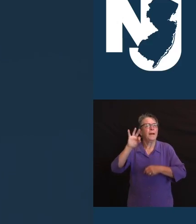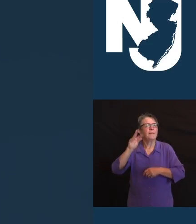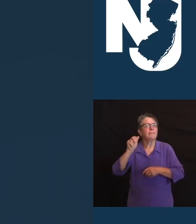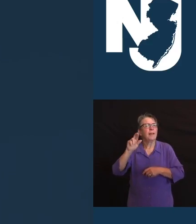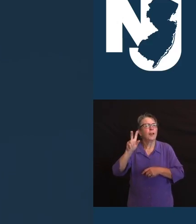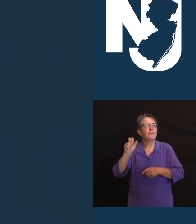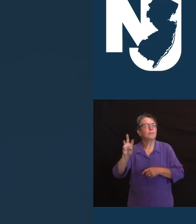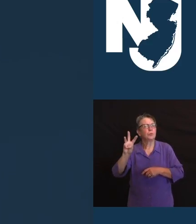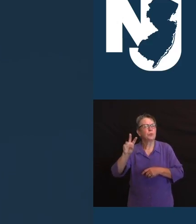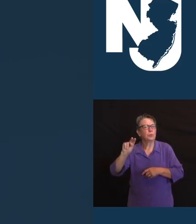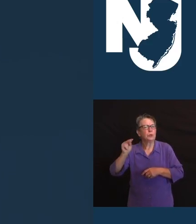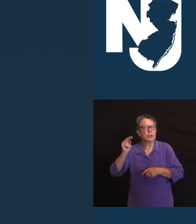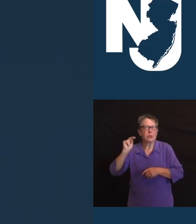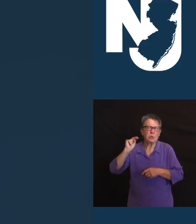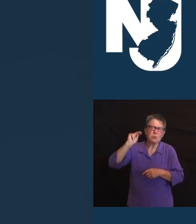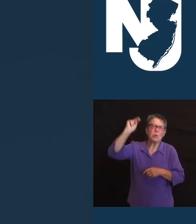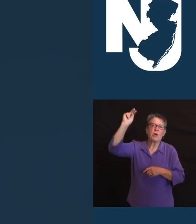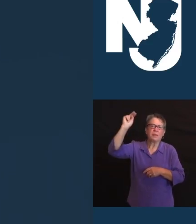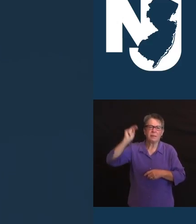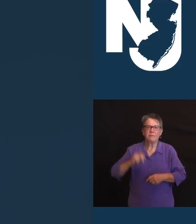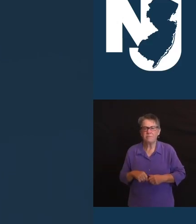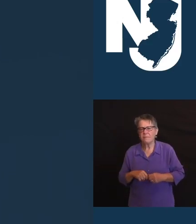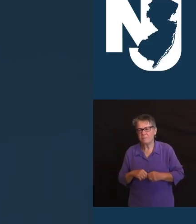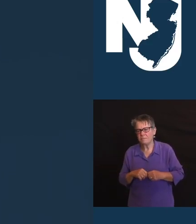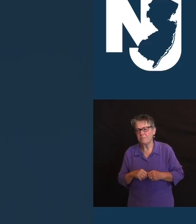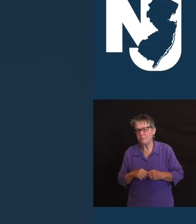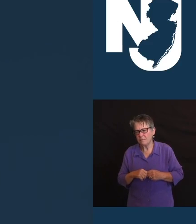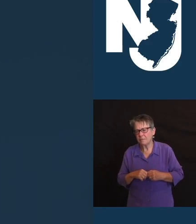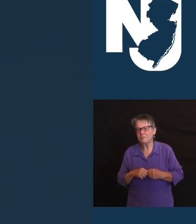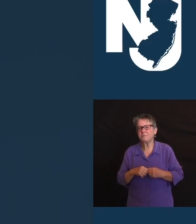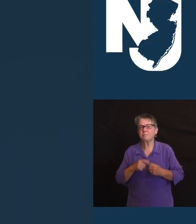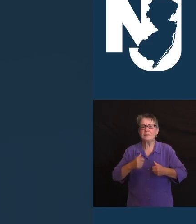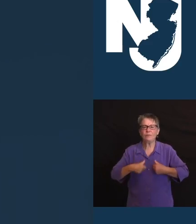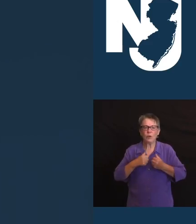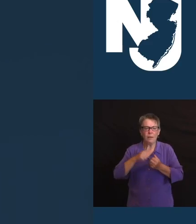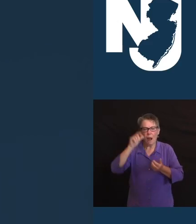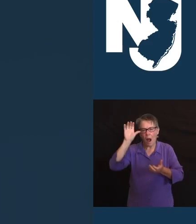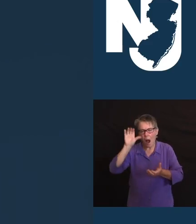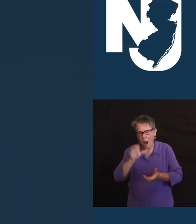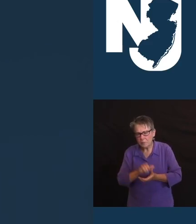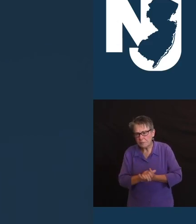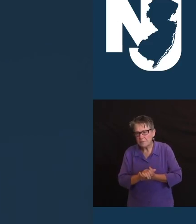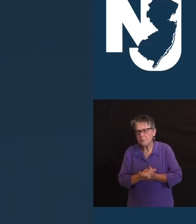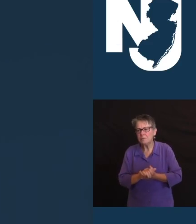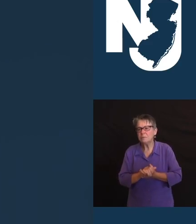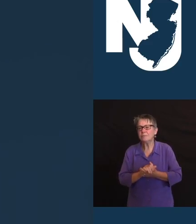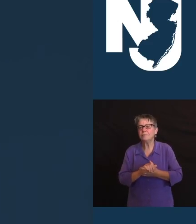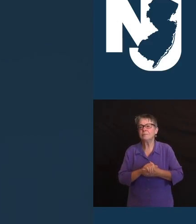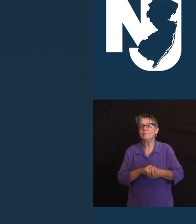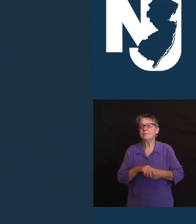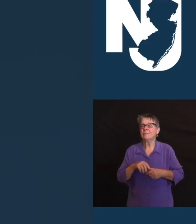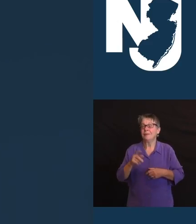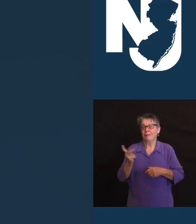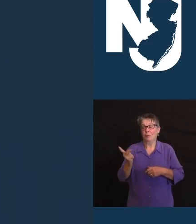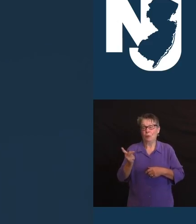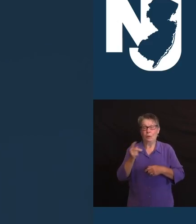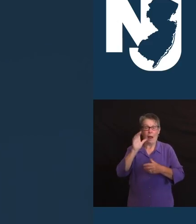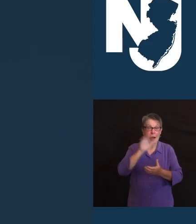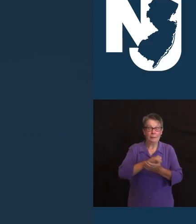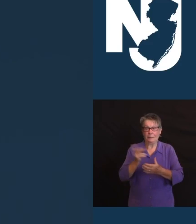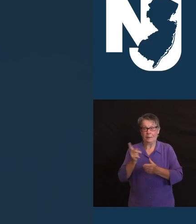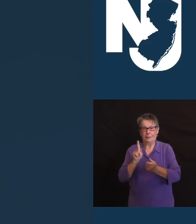honor of speaking with him on Friday. They met in college, and she was devoted to that guy in the middle, her 10-year-old son, Nicholas, often helping